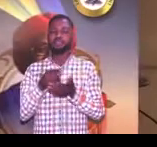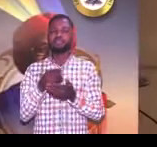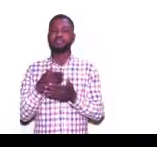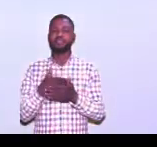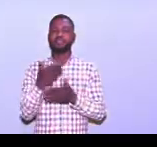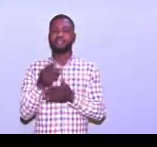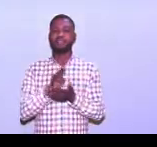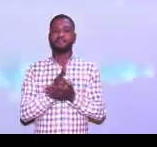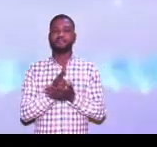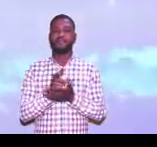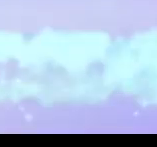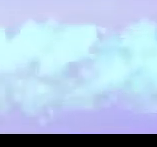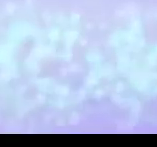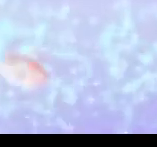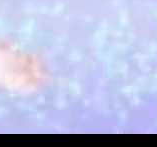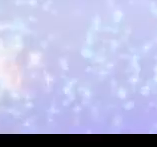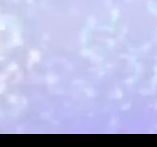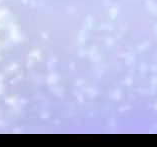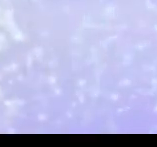video.